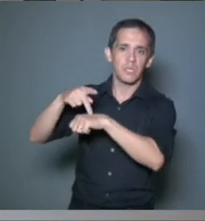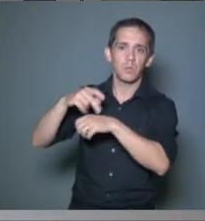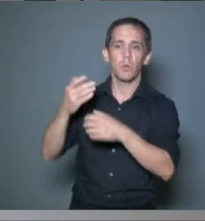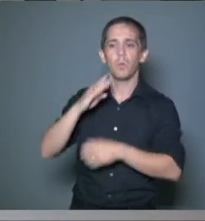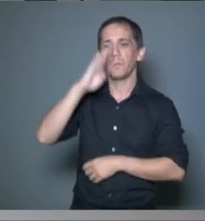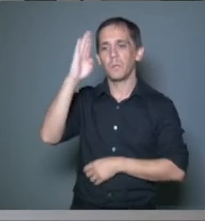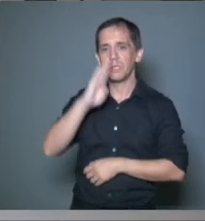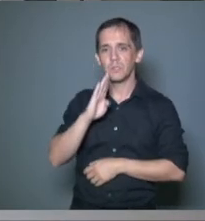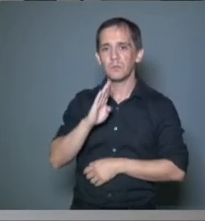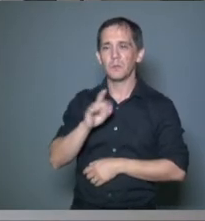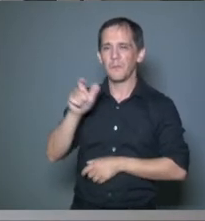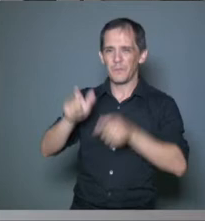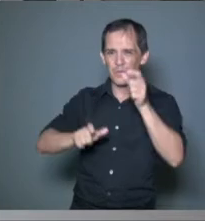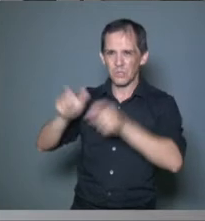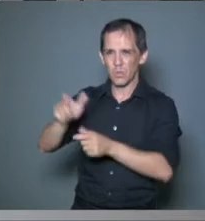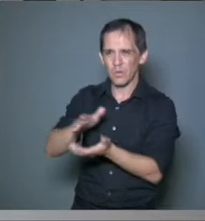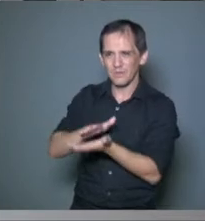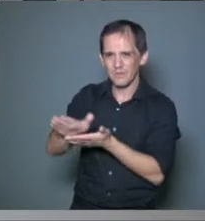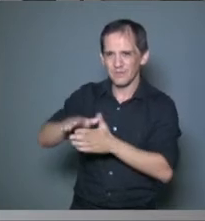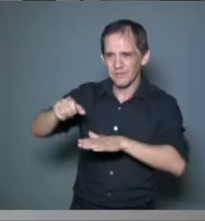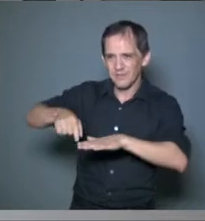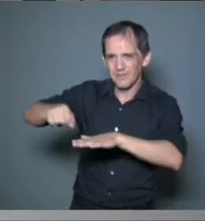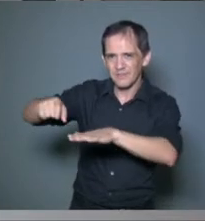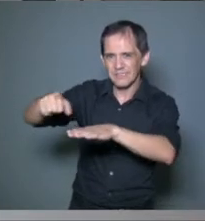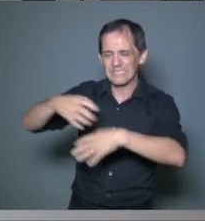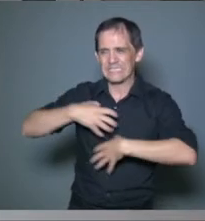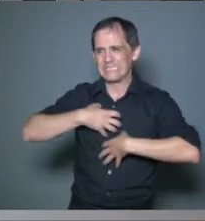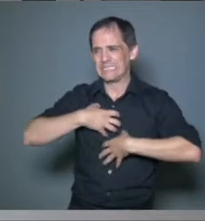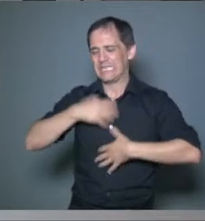some smaller farmers in Brazil and abroad.